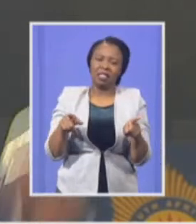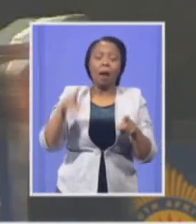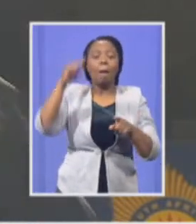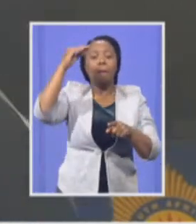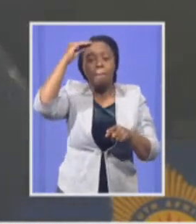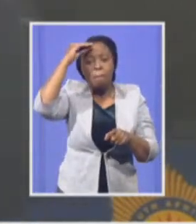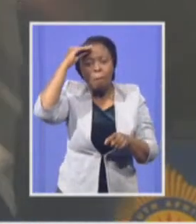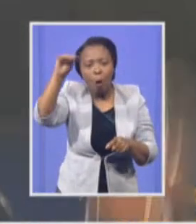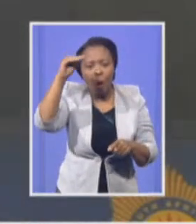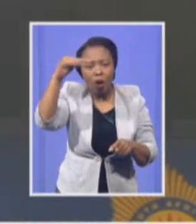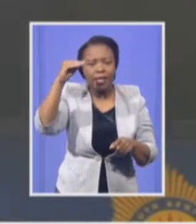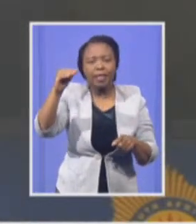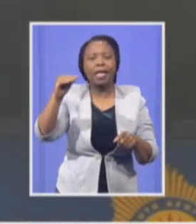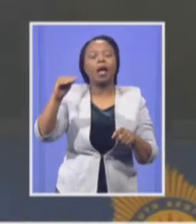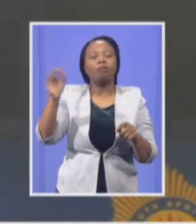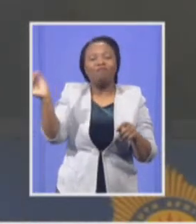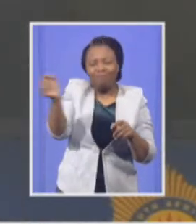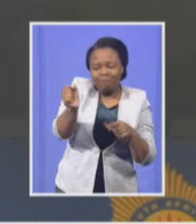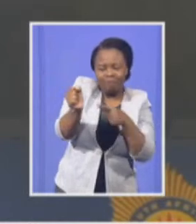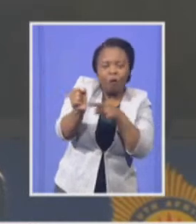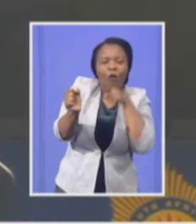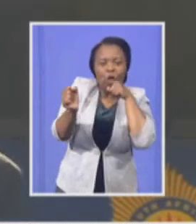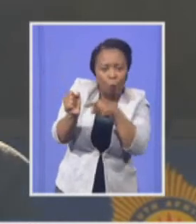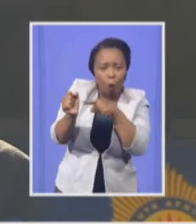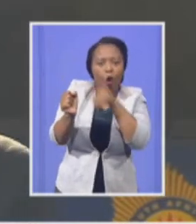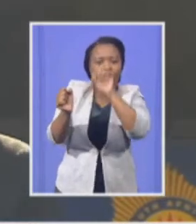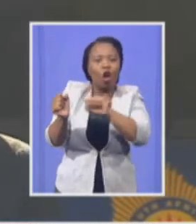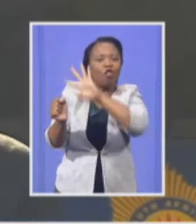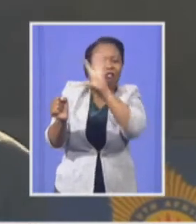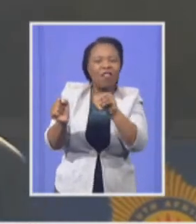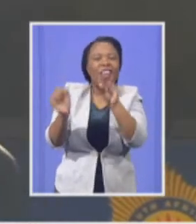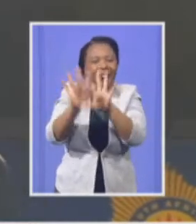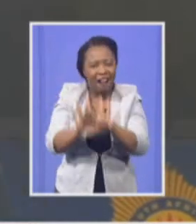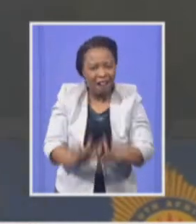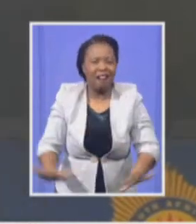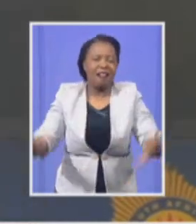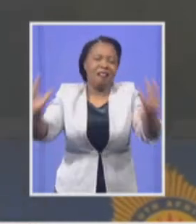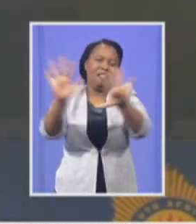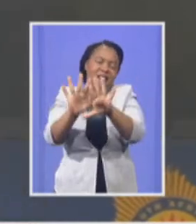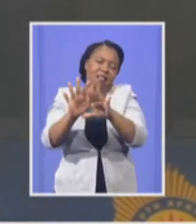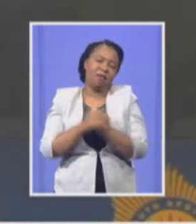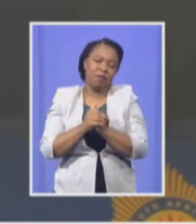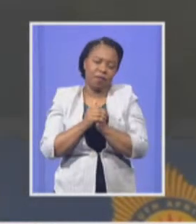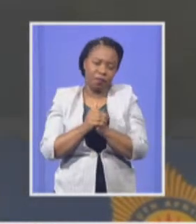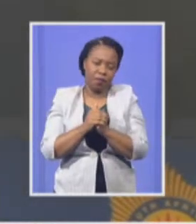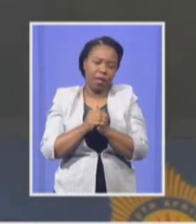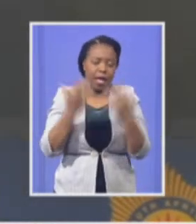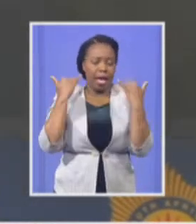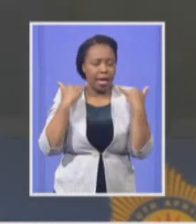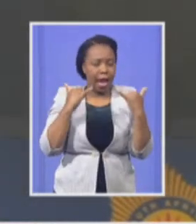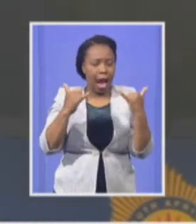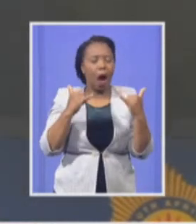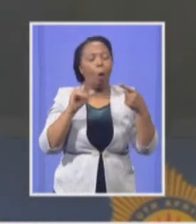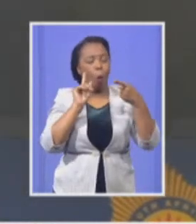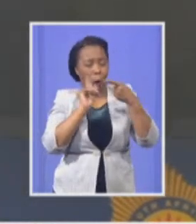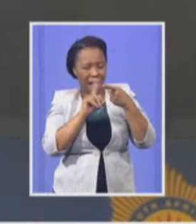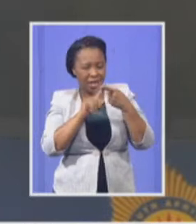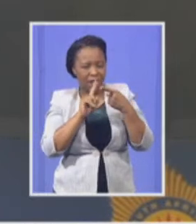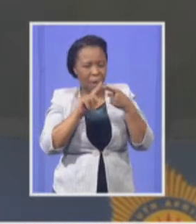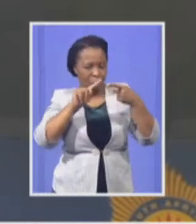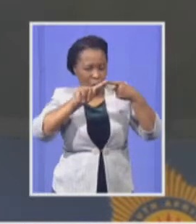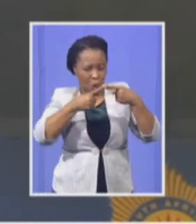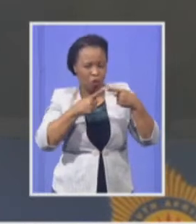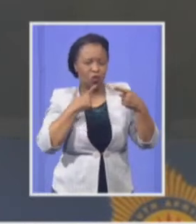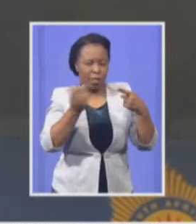amaphoyisa awase-South Africa yonke khona nikuphakamisileke bathi